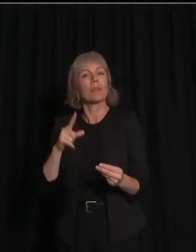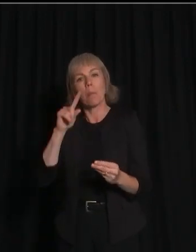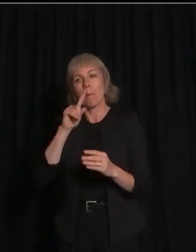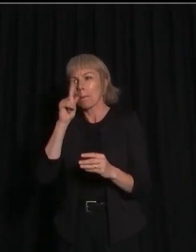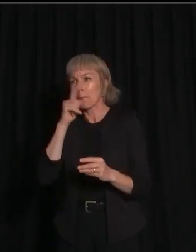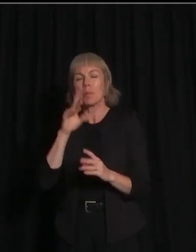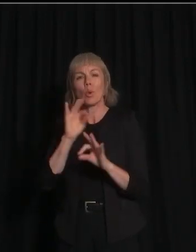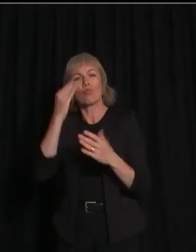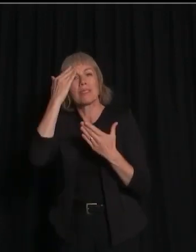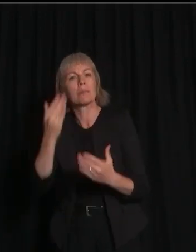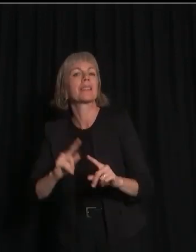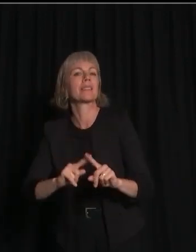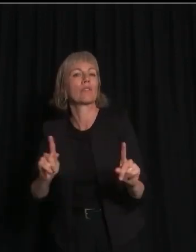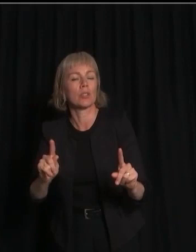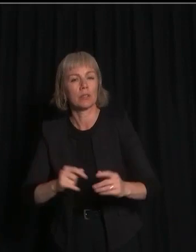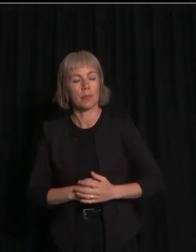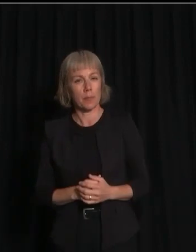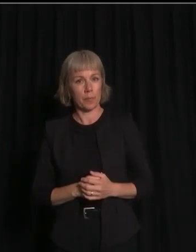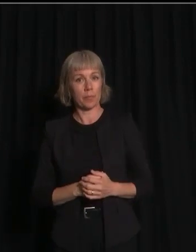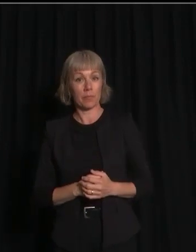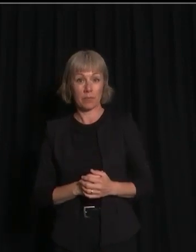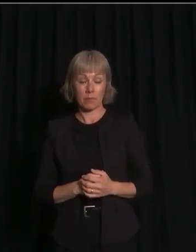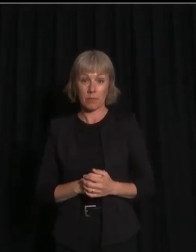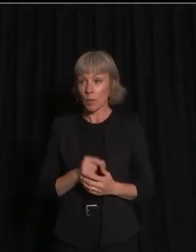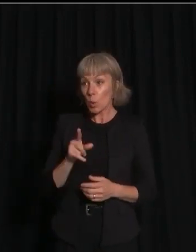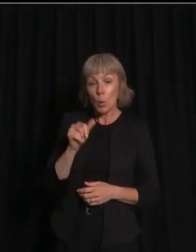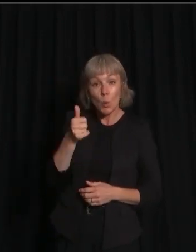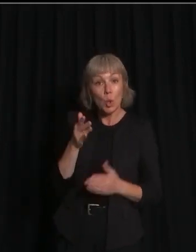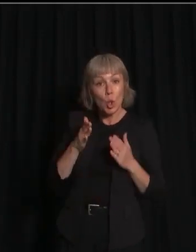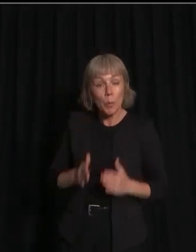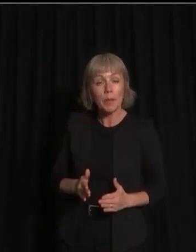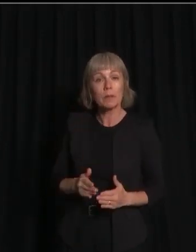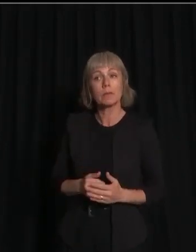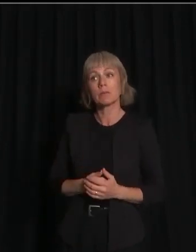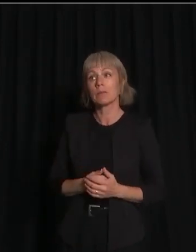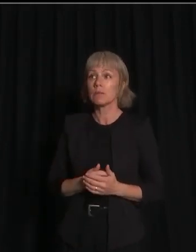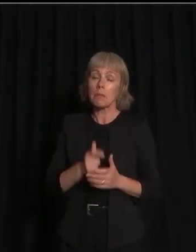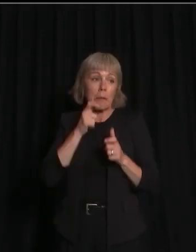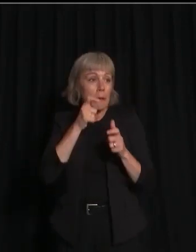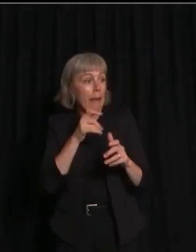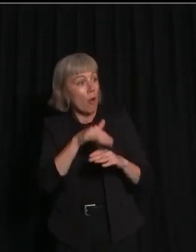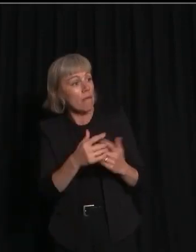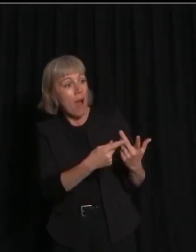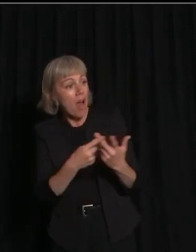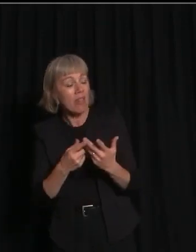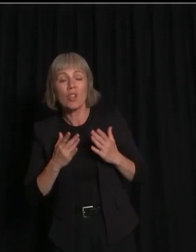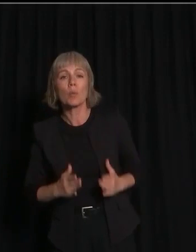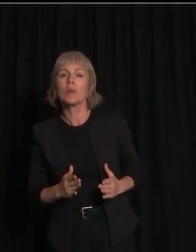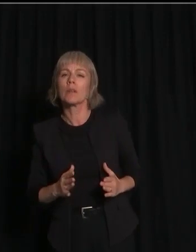Like, if you were a decent human and you cared about other humans, you wouldn't be like